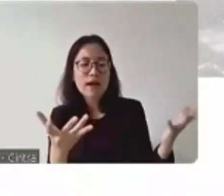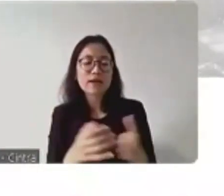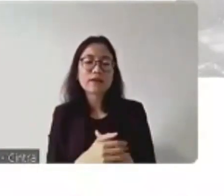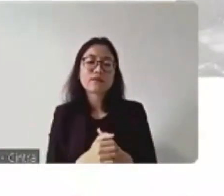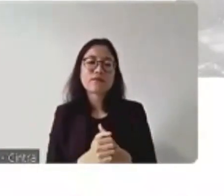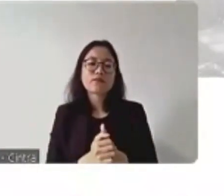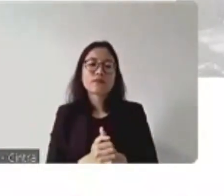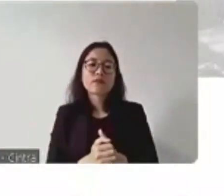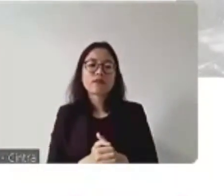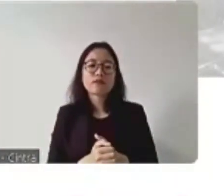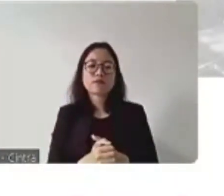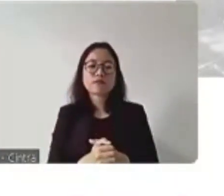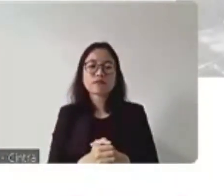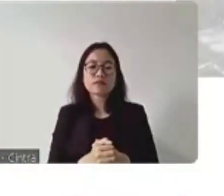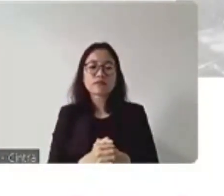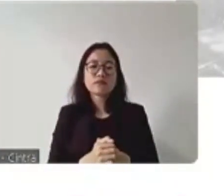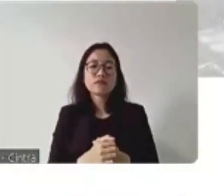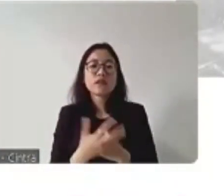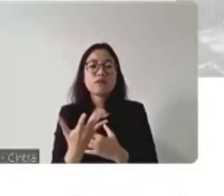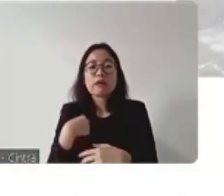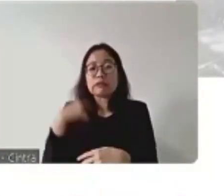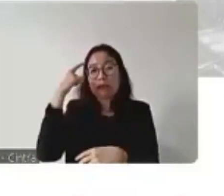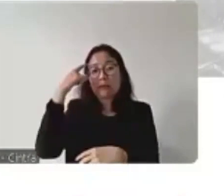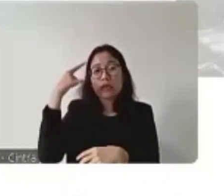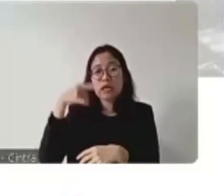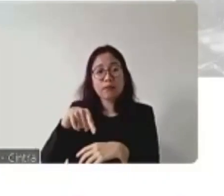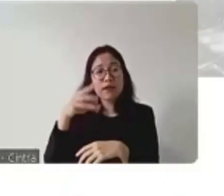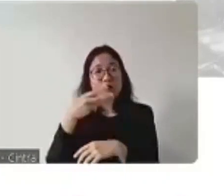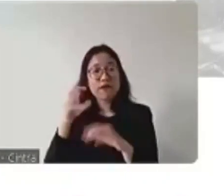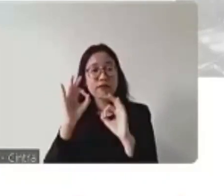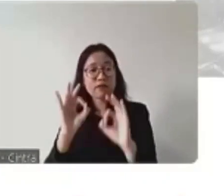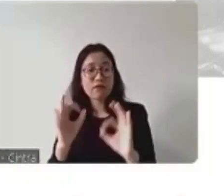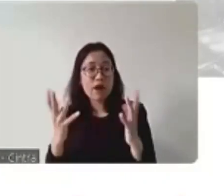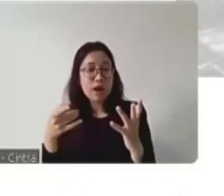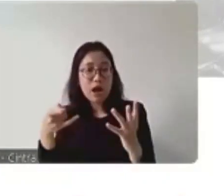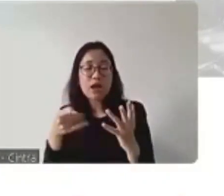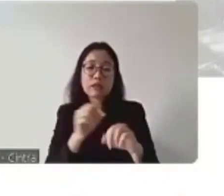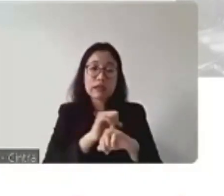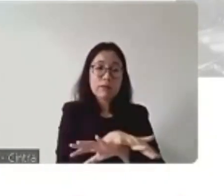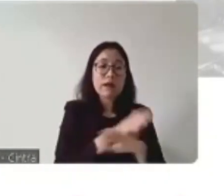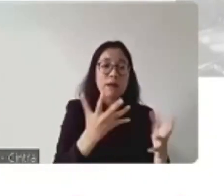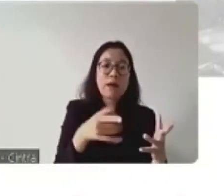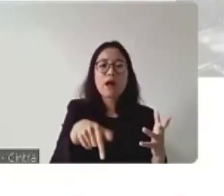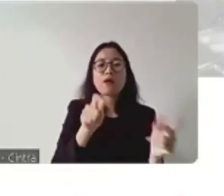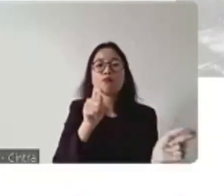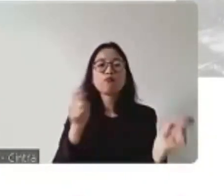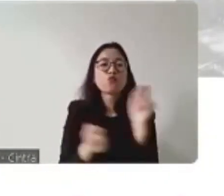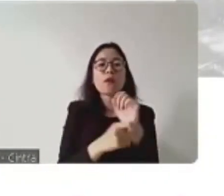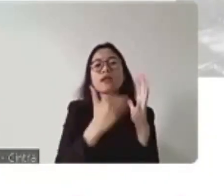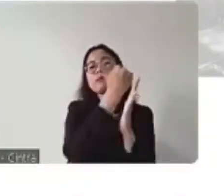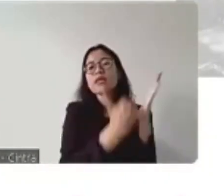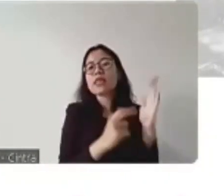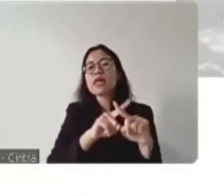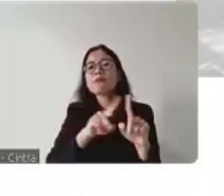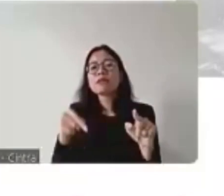at scale. So I think, part of this, we need to think about, of course, those